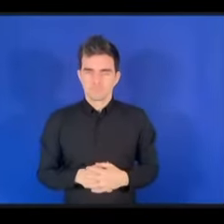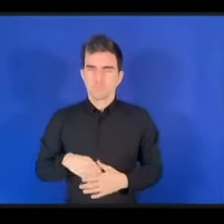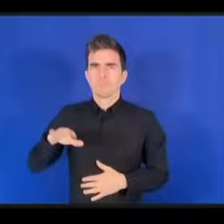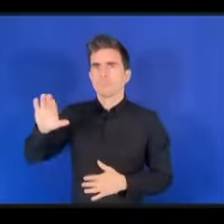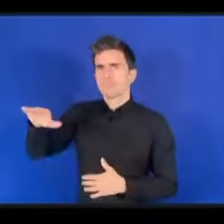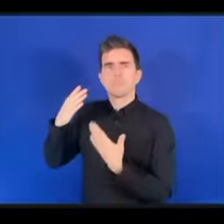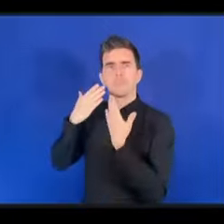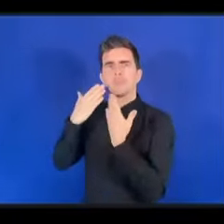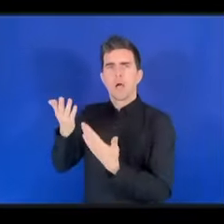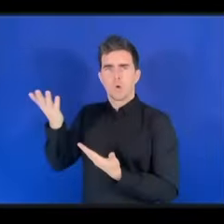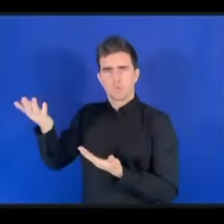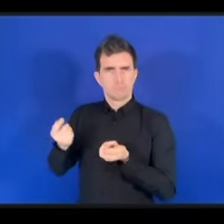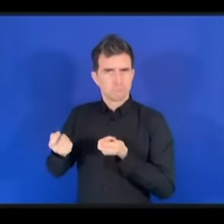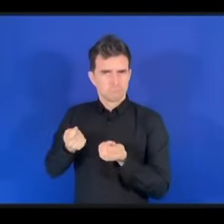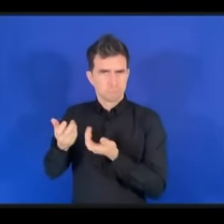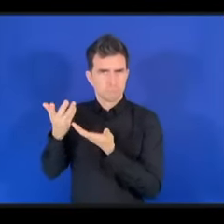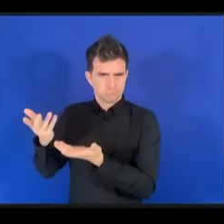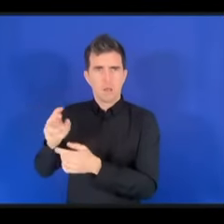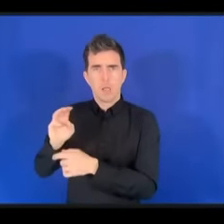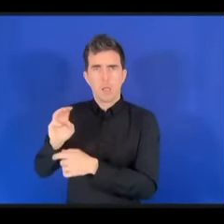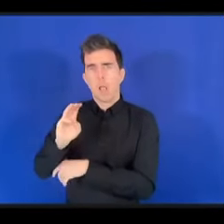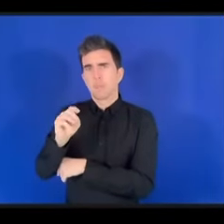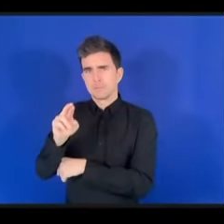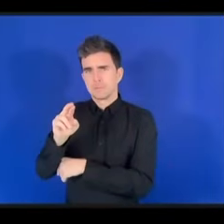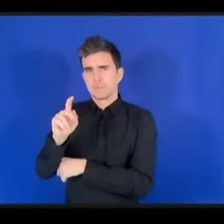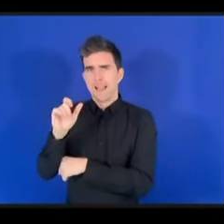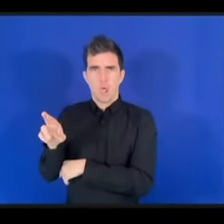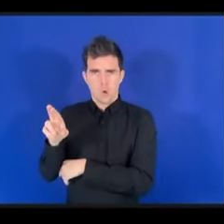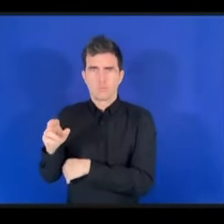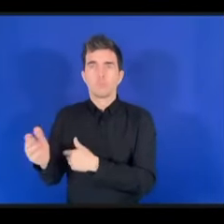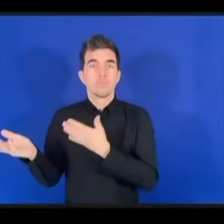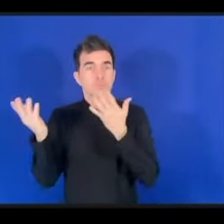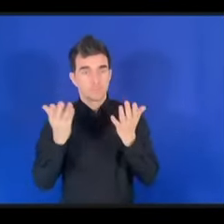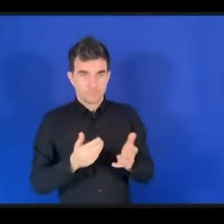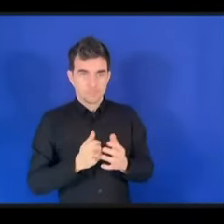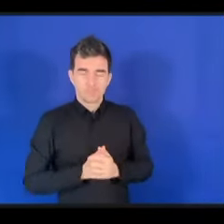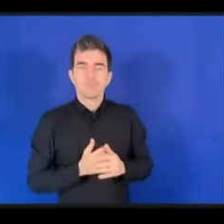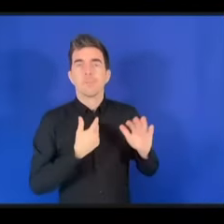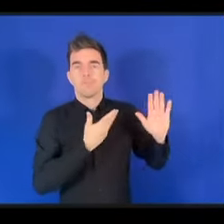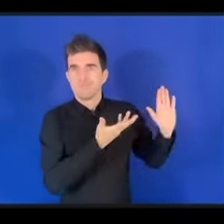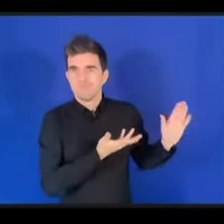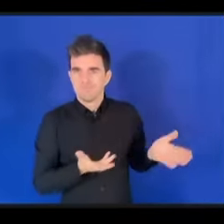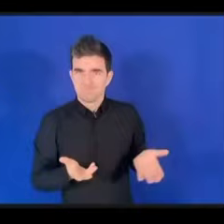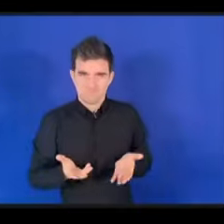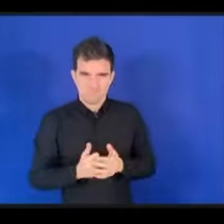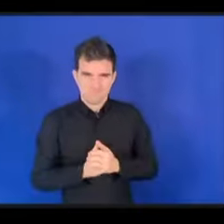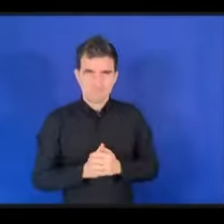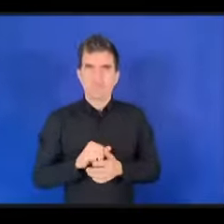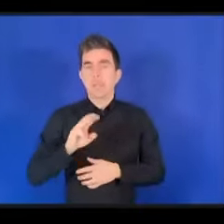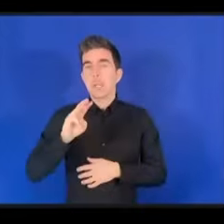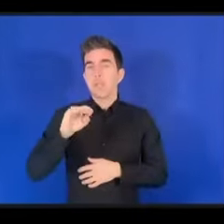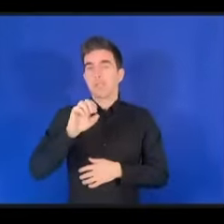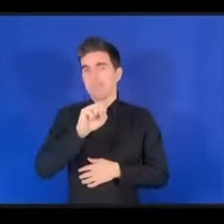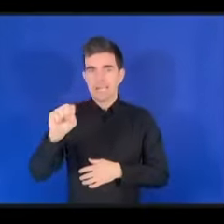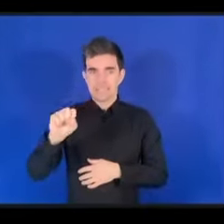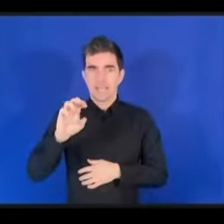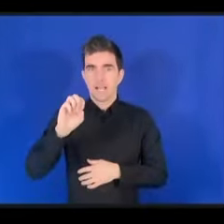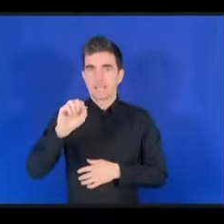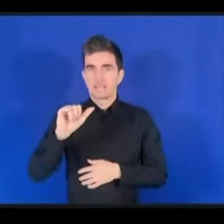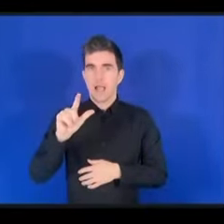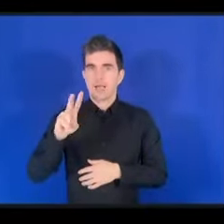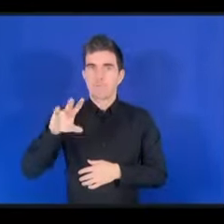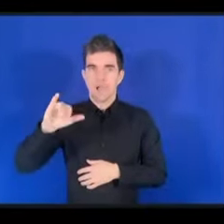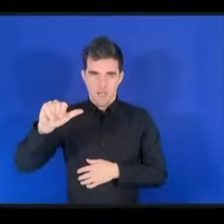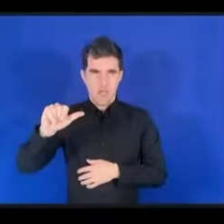So next, I invite Ms. Sylvia Cadenard, Acting Chief Executive Officer, AP NIC Foundation, to deliver her